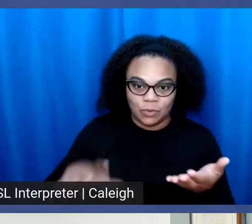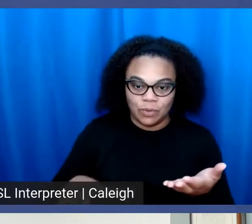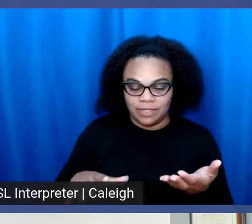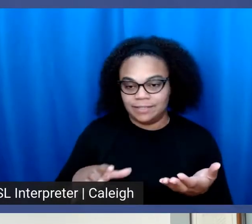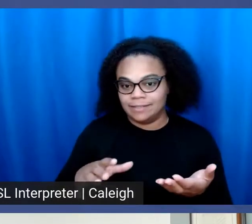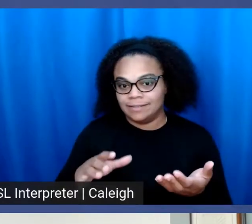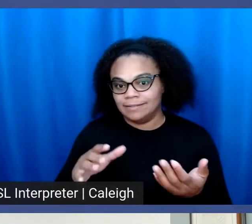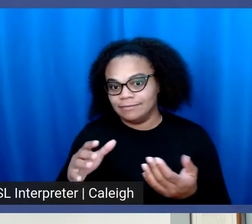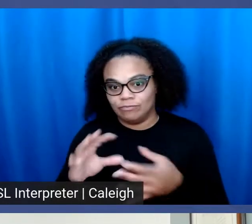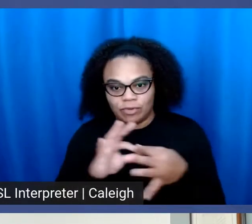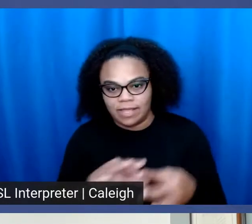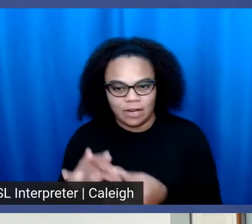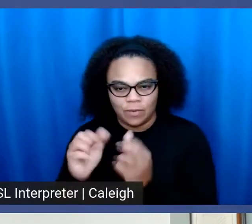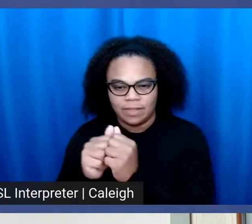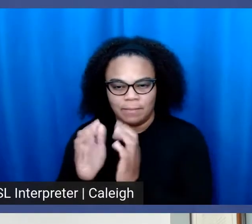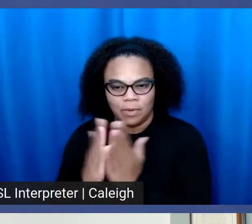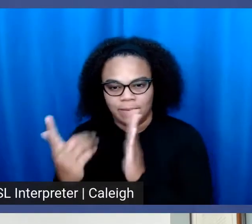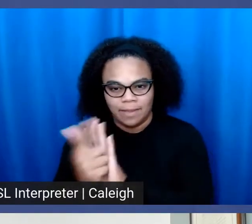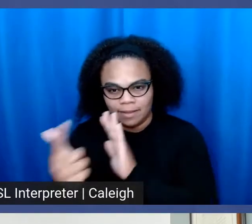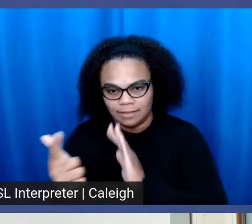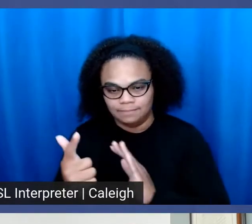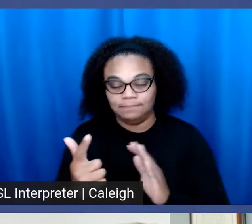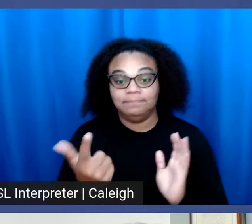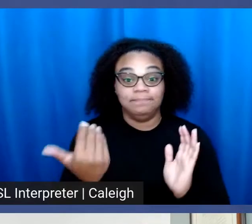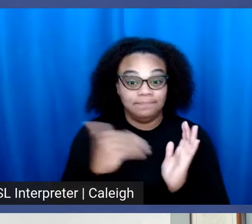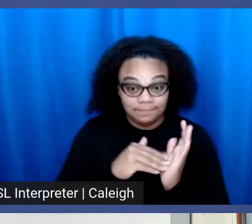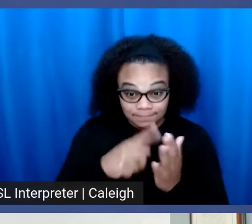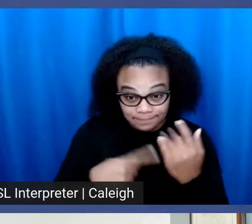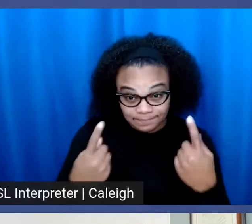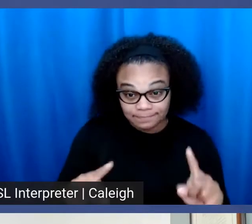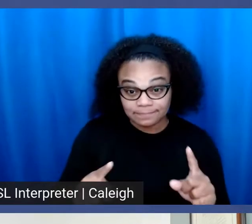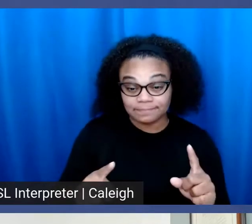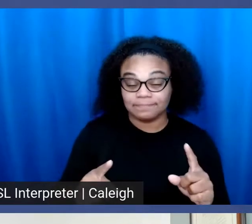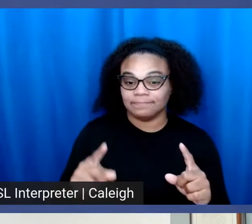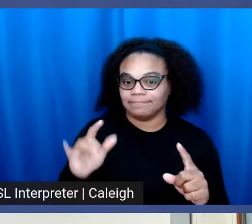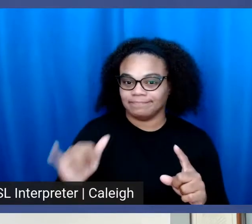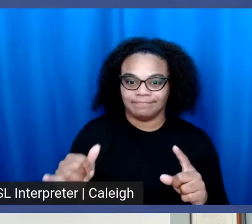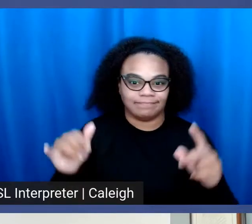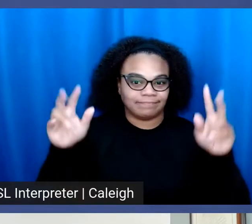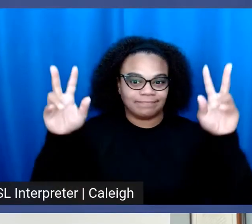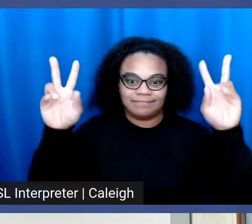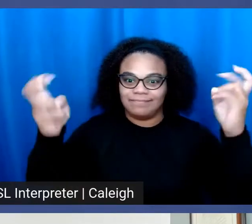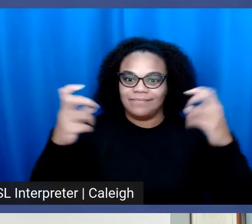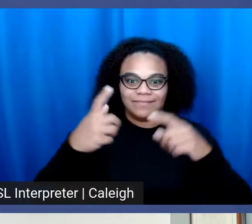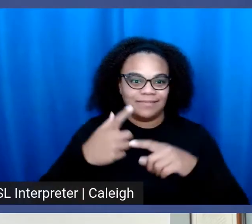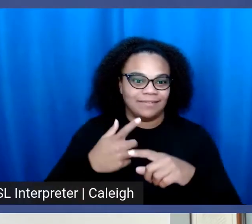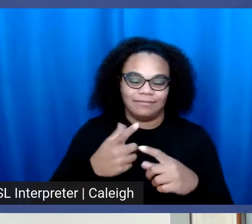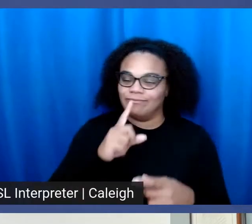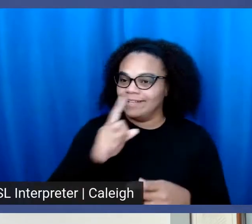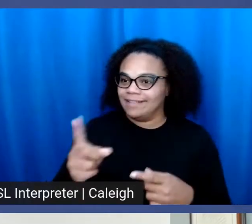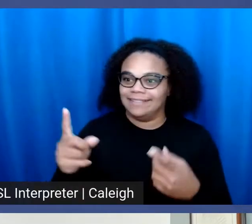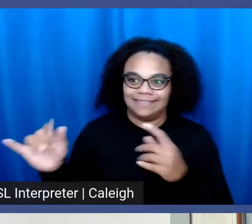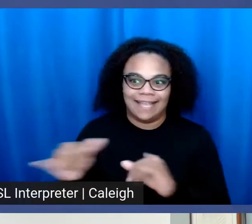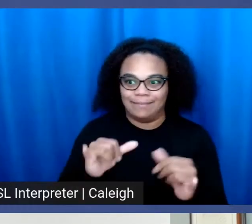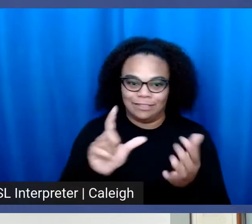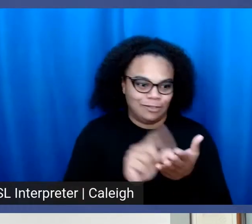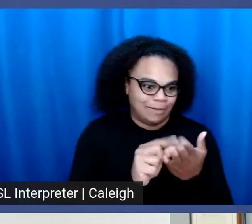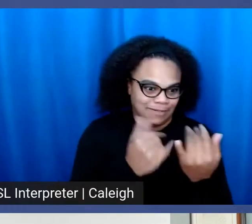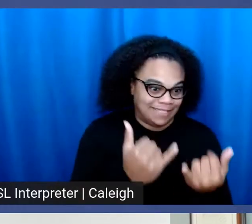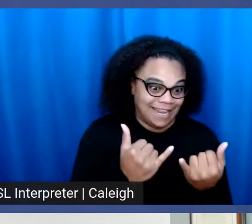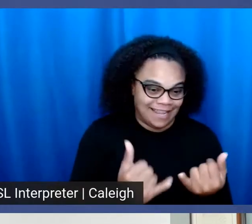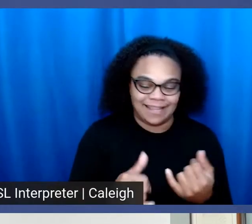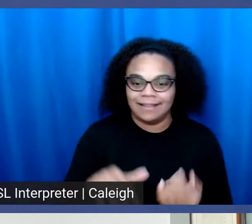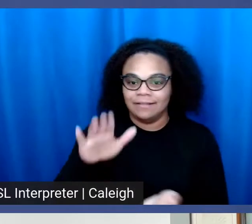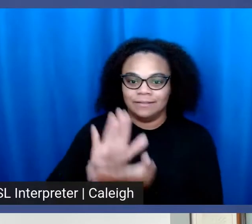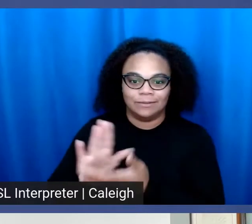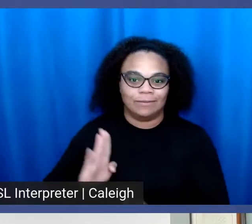and attempts to challenge books. Here you had, again, with headlines that could be ripped out of the paper today, a school board in Long Island, and the school